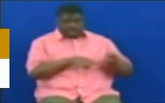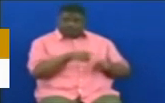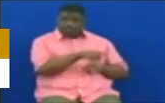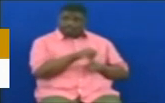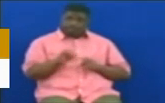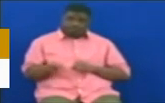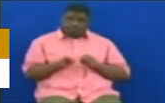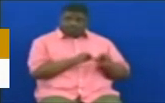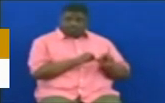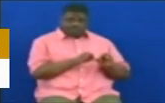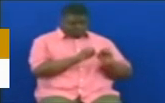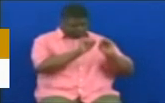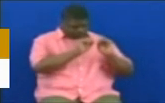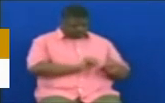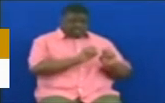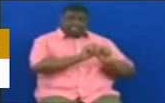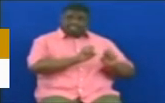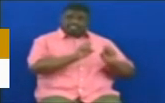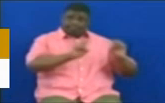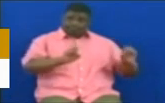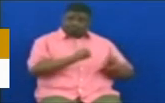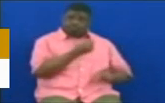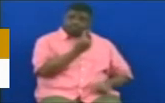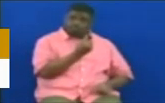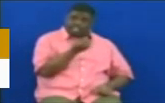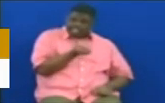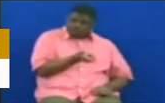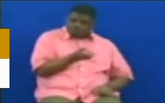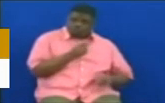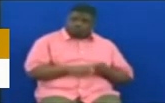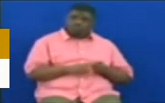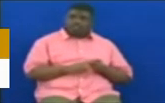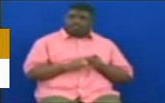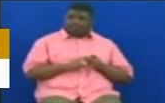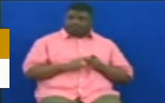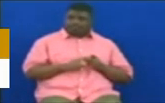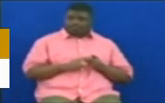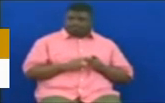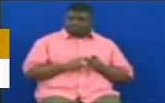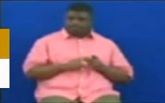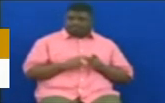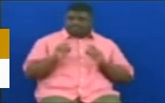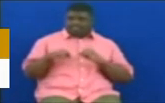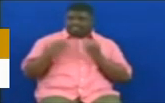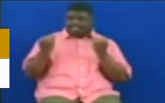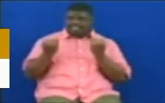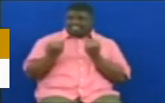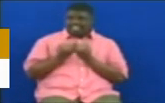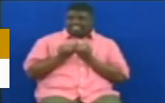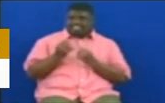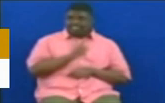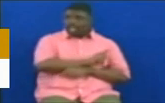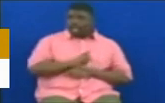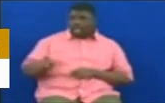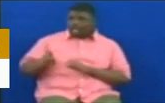in subsection 1 with states or regional economic integration organizations by